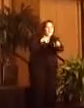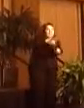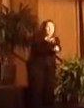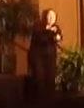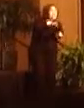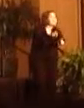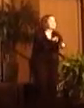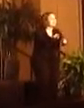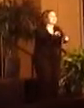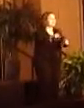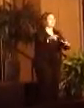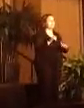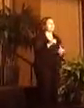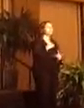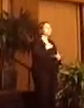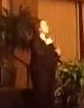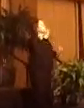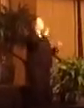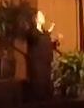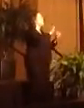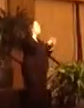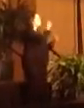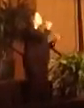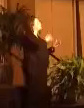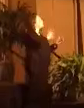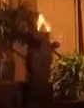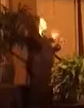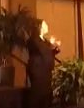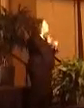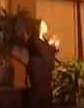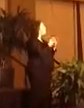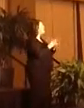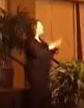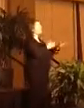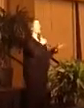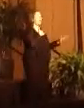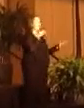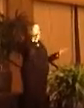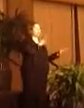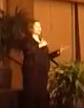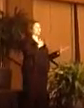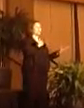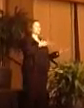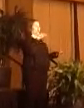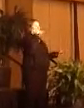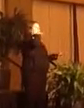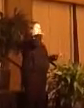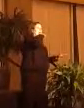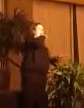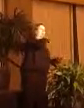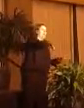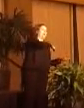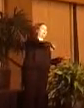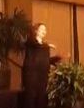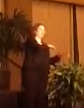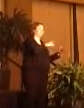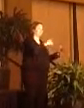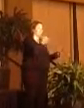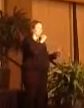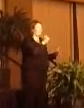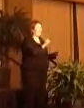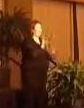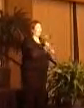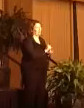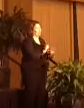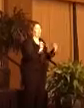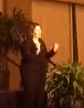so, I was like, I'm still gonna marry a woman and like have a family, and I'm gonna live a lie. Not that it would really be fooling anyone, but this